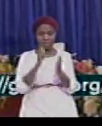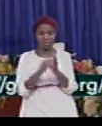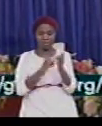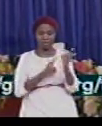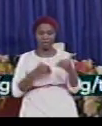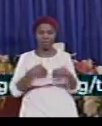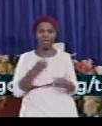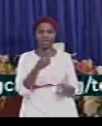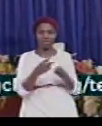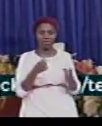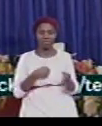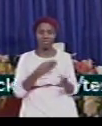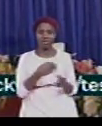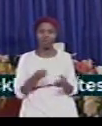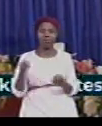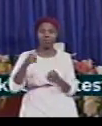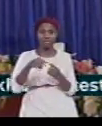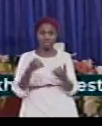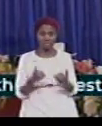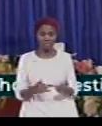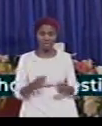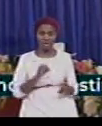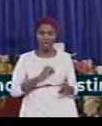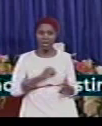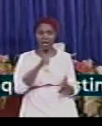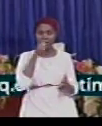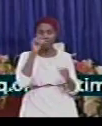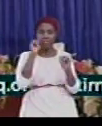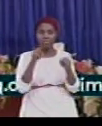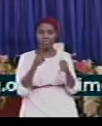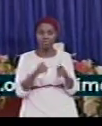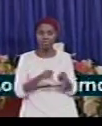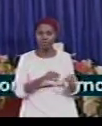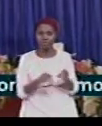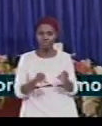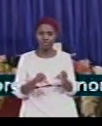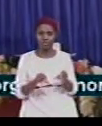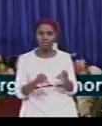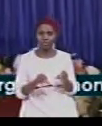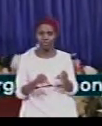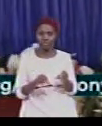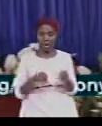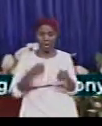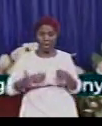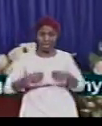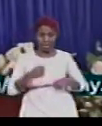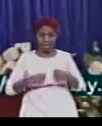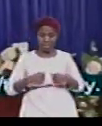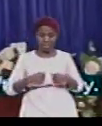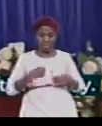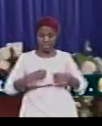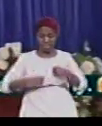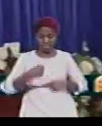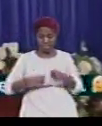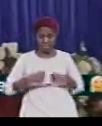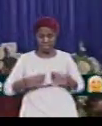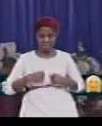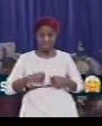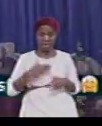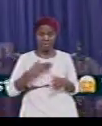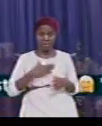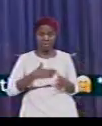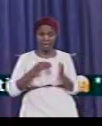And till now, I am able to do bits on my own. Earlier, I became like a